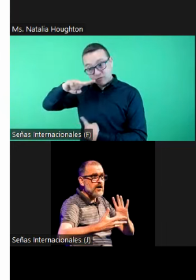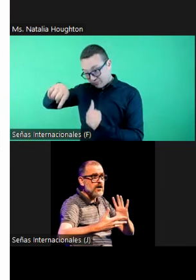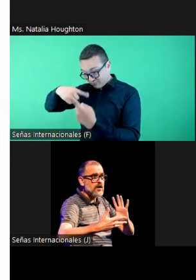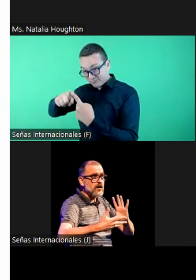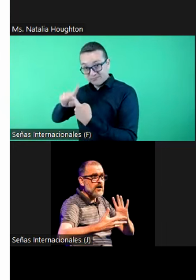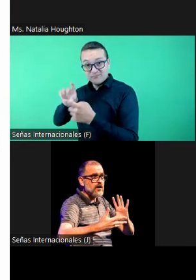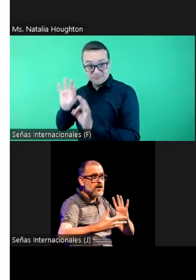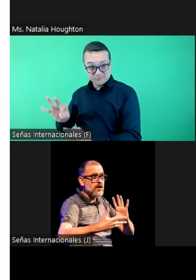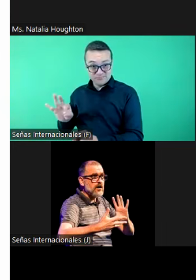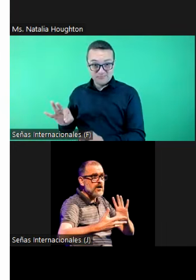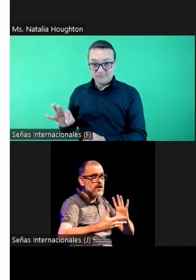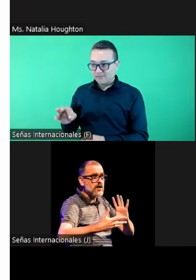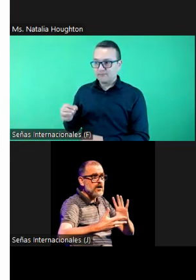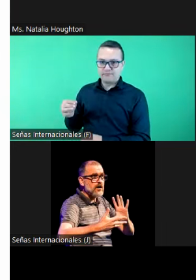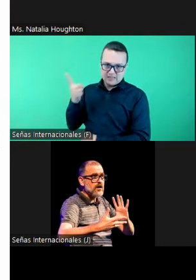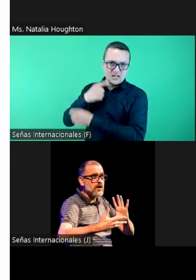past year,